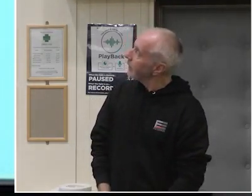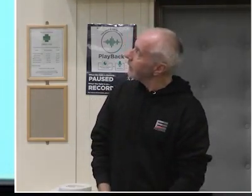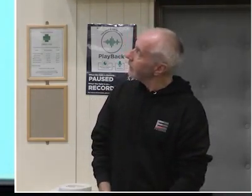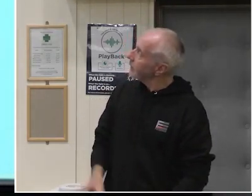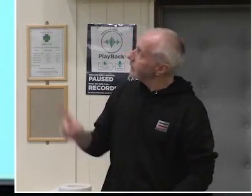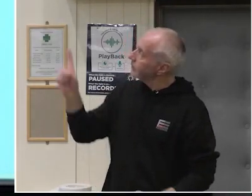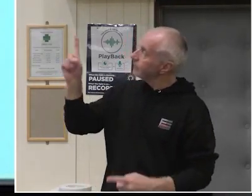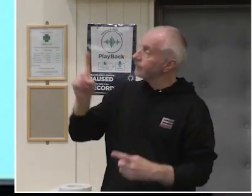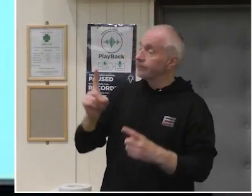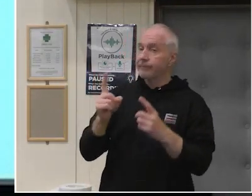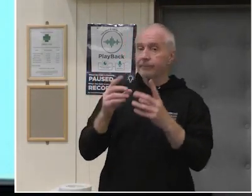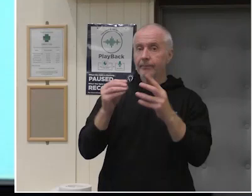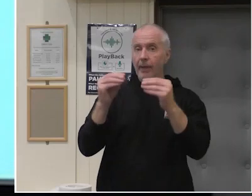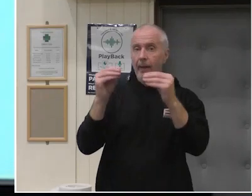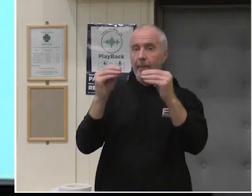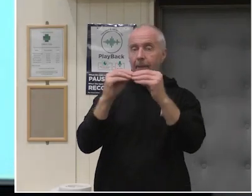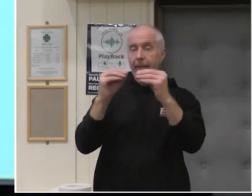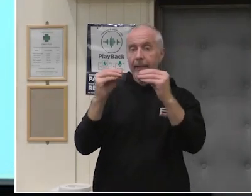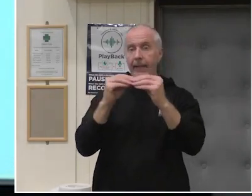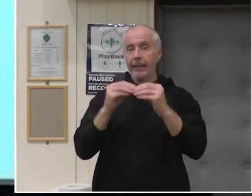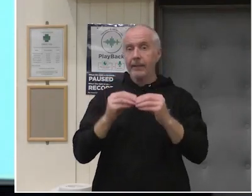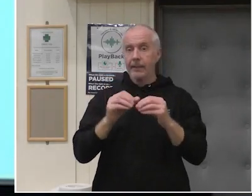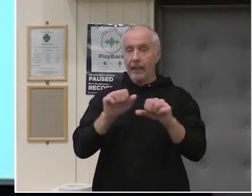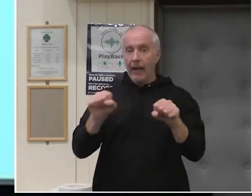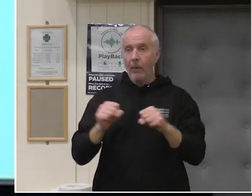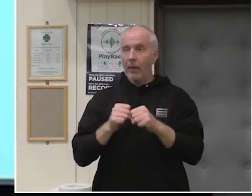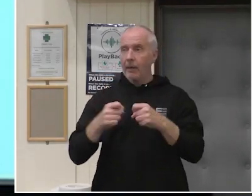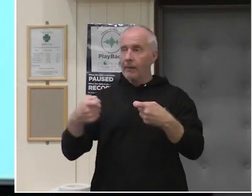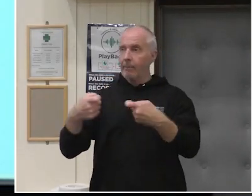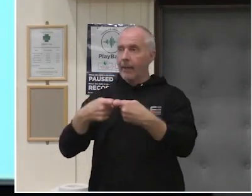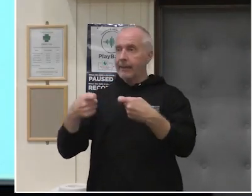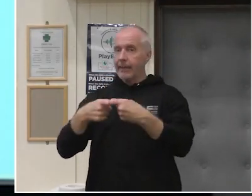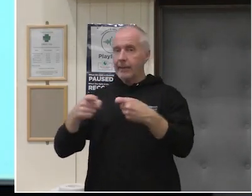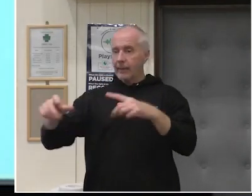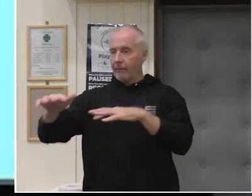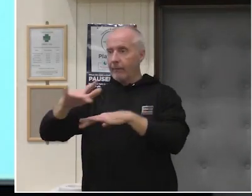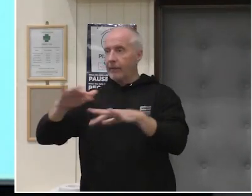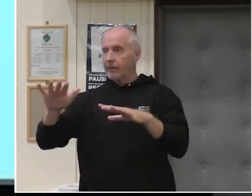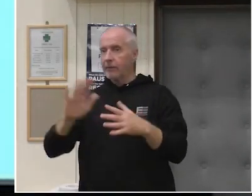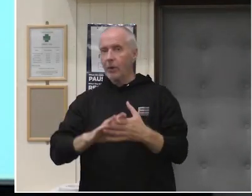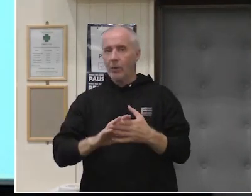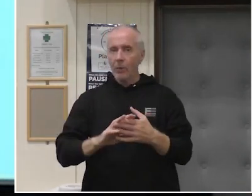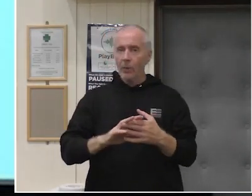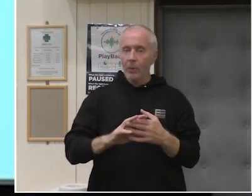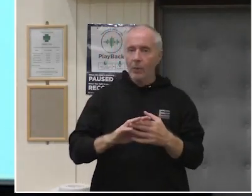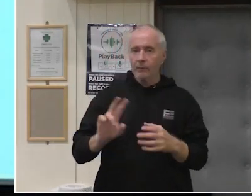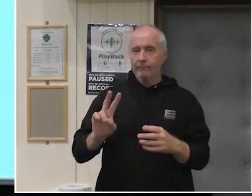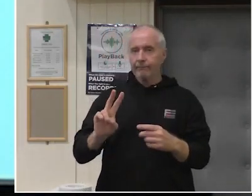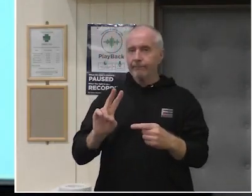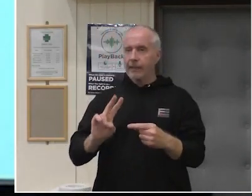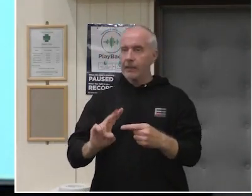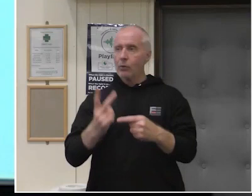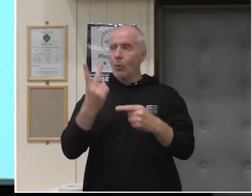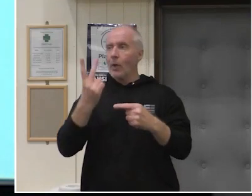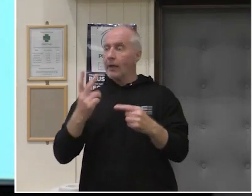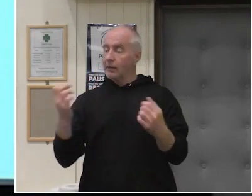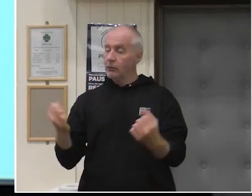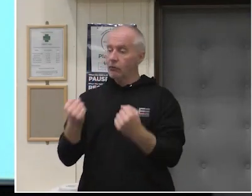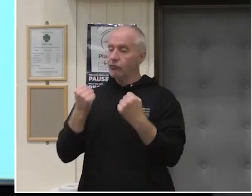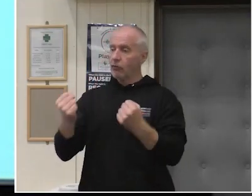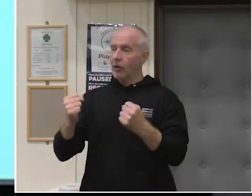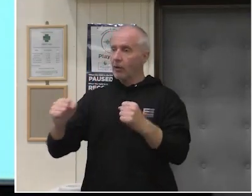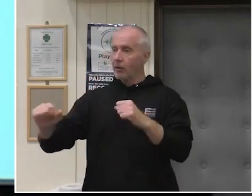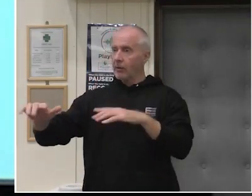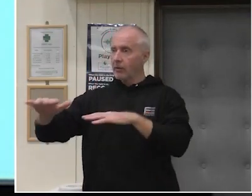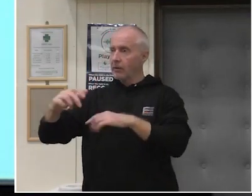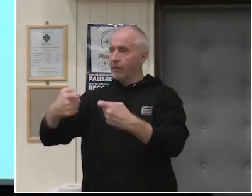This B is our magnetic field. So we notice that's the square of that. So if we have a really strong magnetic field, we